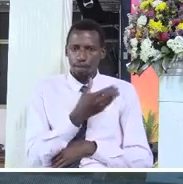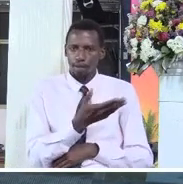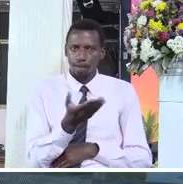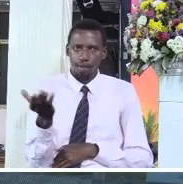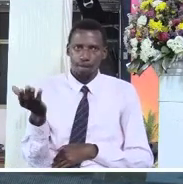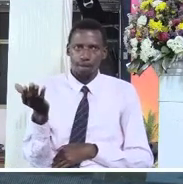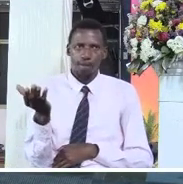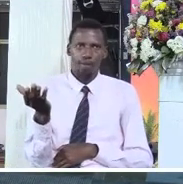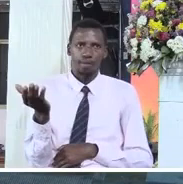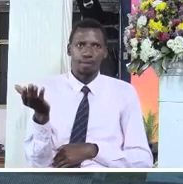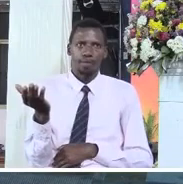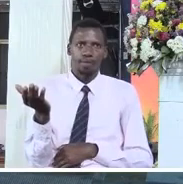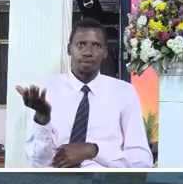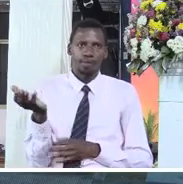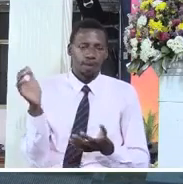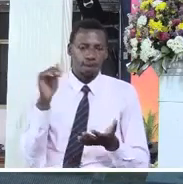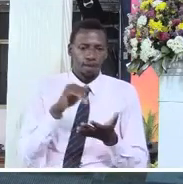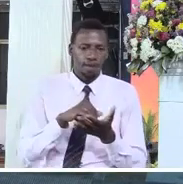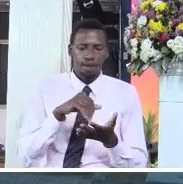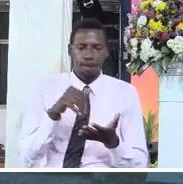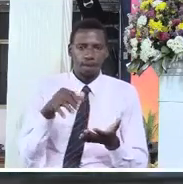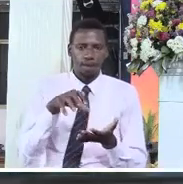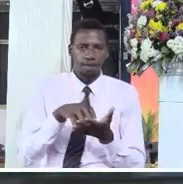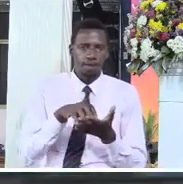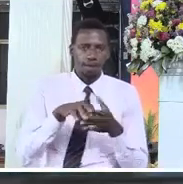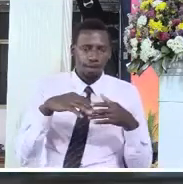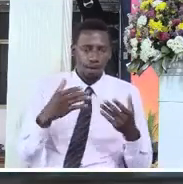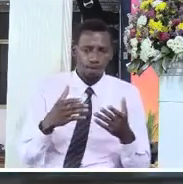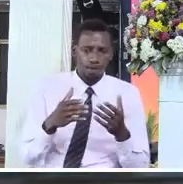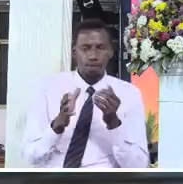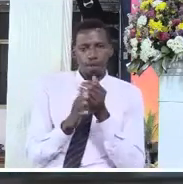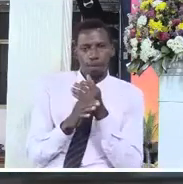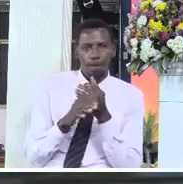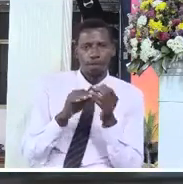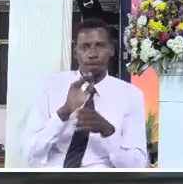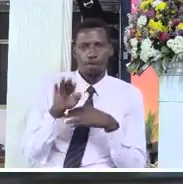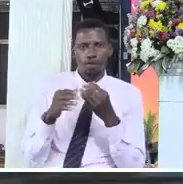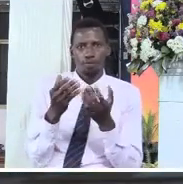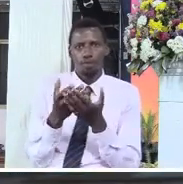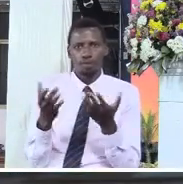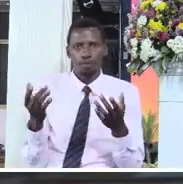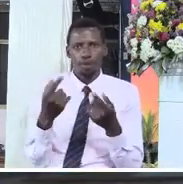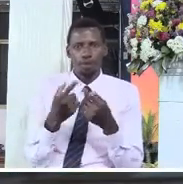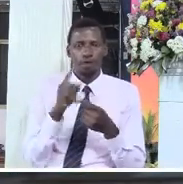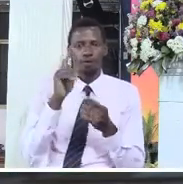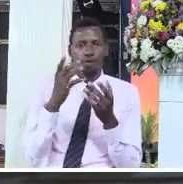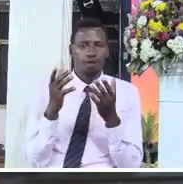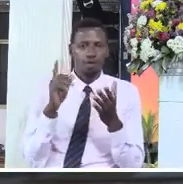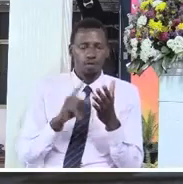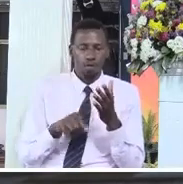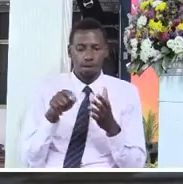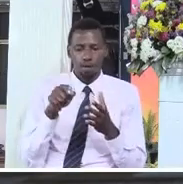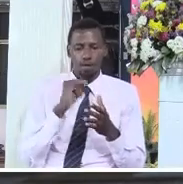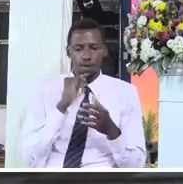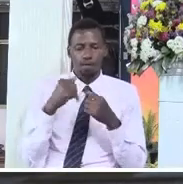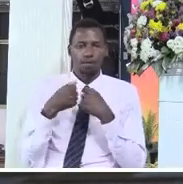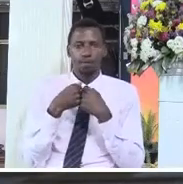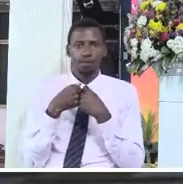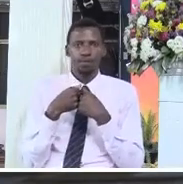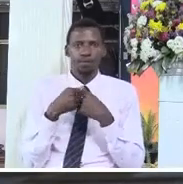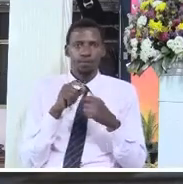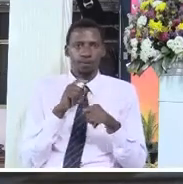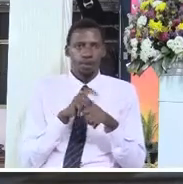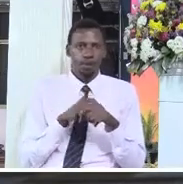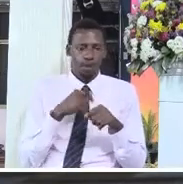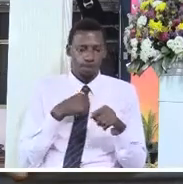again now into another stage, ambassadors and all that? But one thing is, it is a challenge. When I was leaving